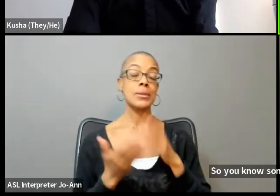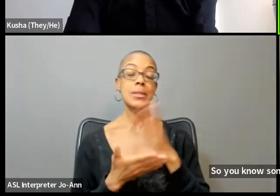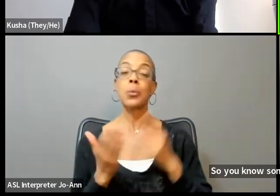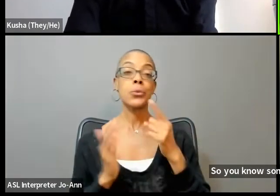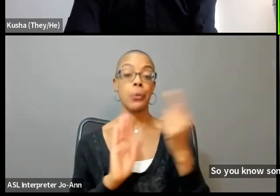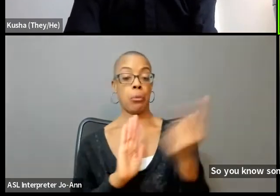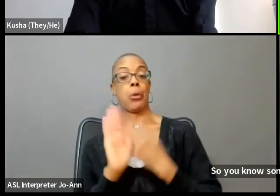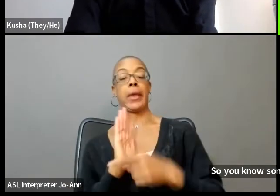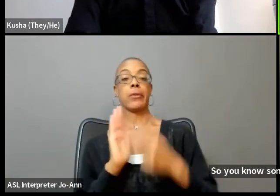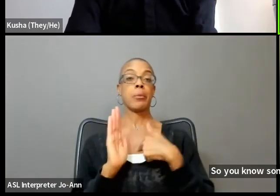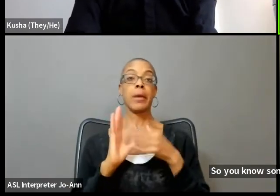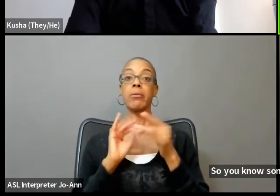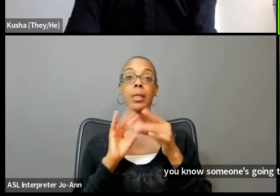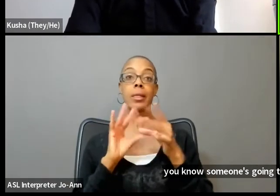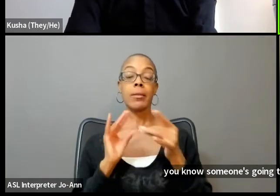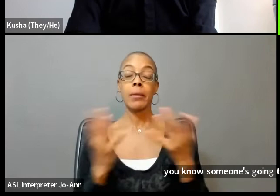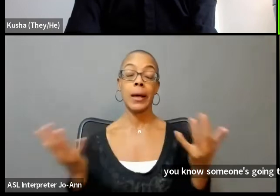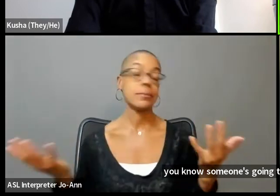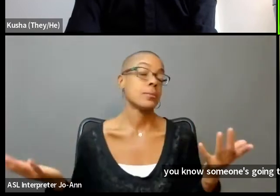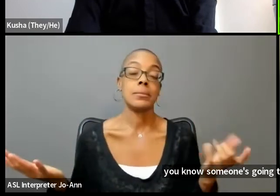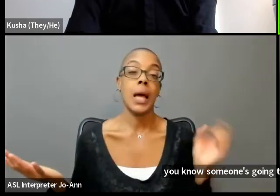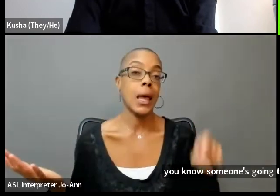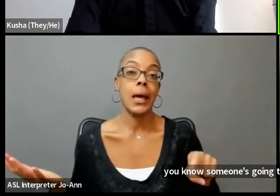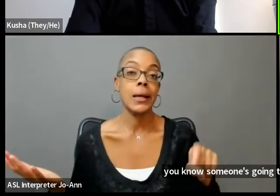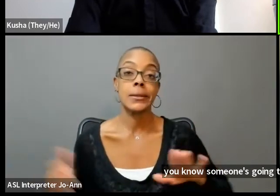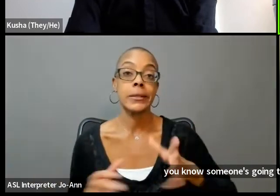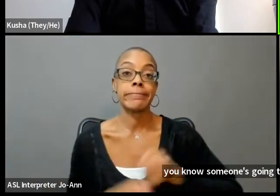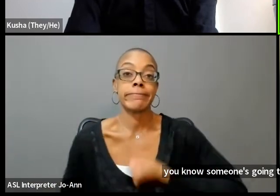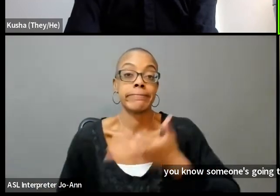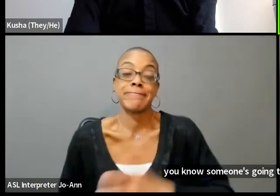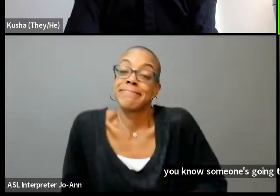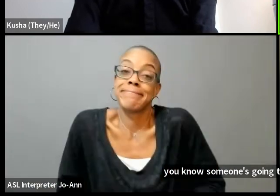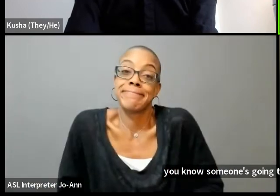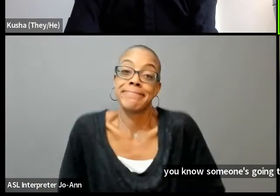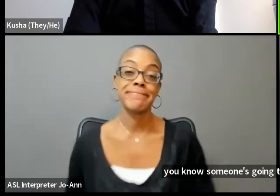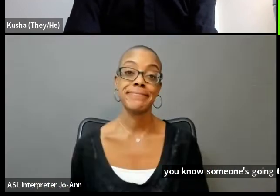but I had to say it.